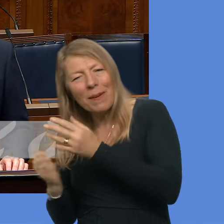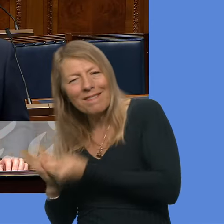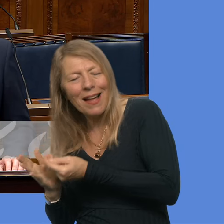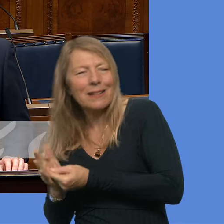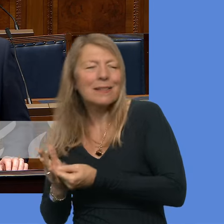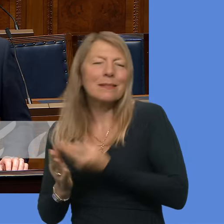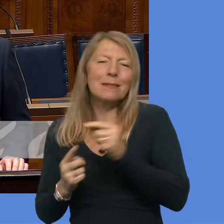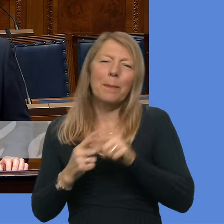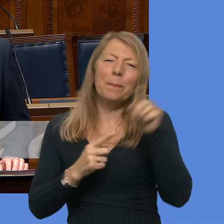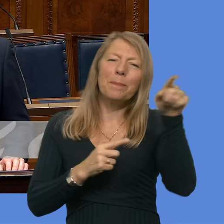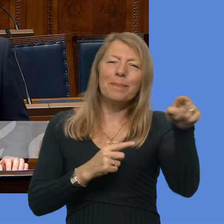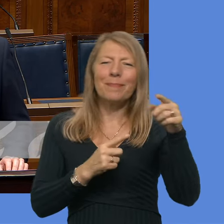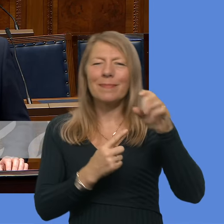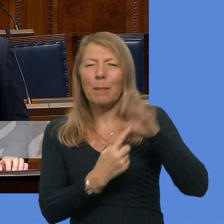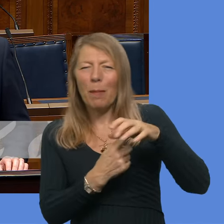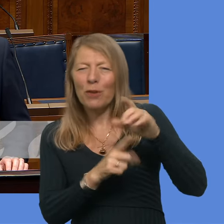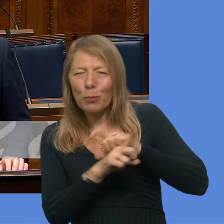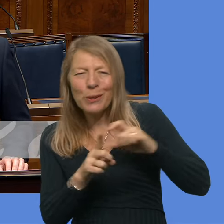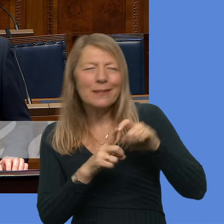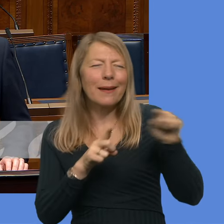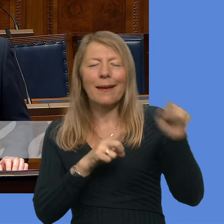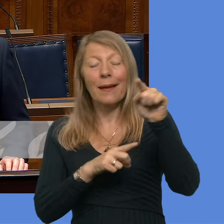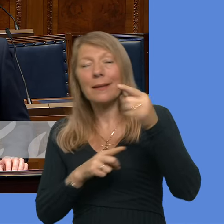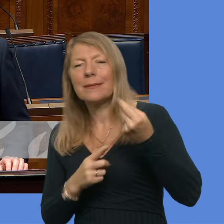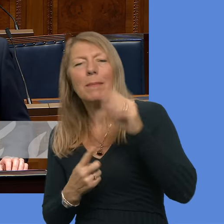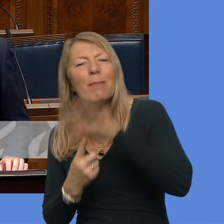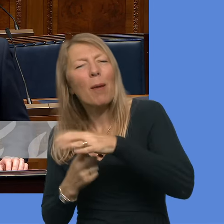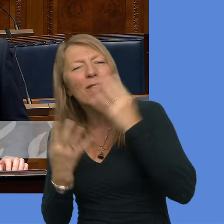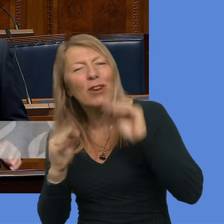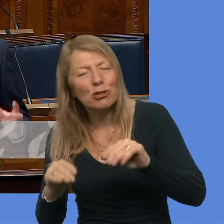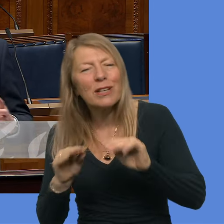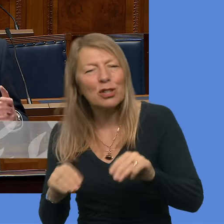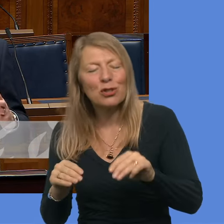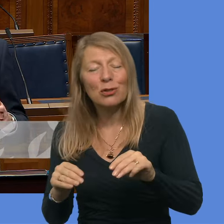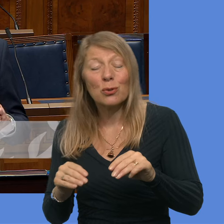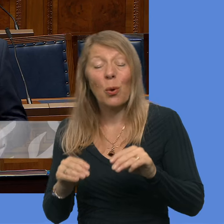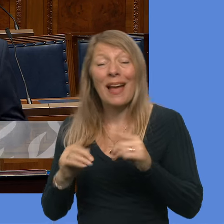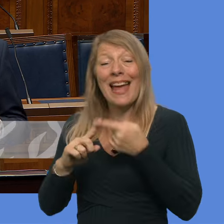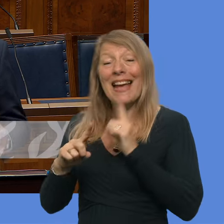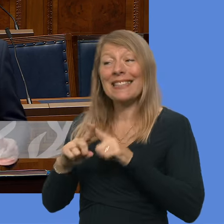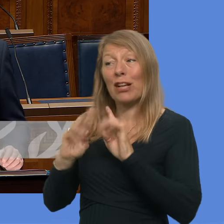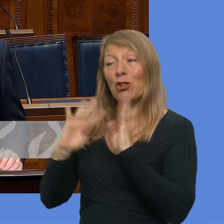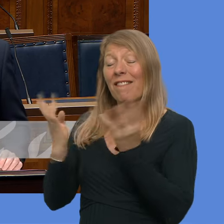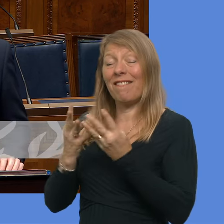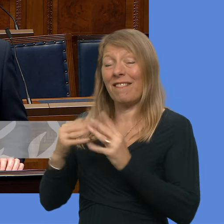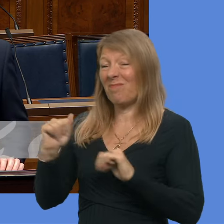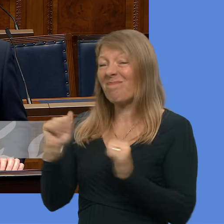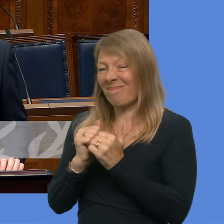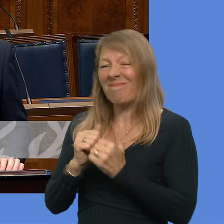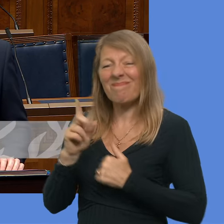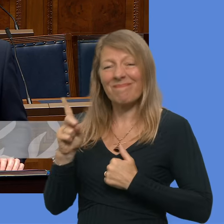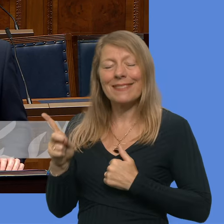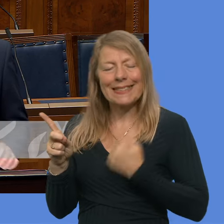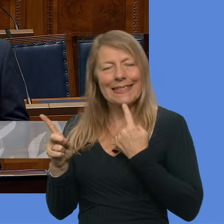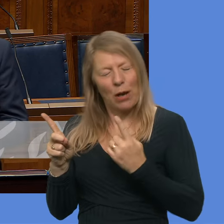Education, and I think that underlines the sensible proposal that has been agreed at the executive. We all have an input into this, and we try and do it as quickly as we